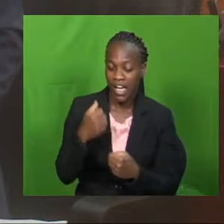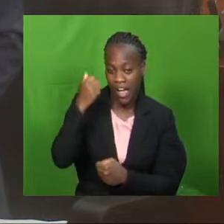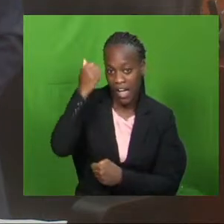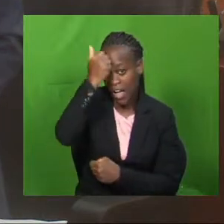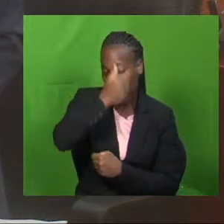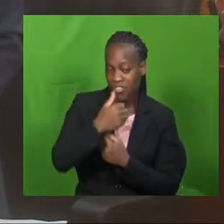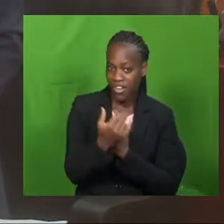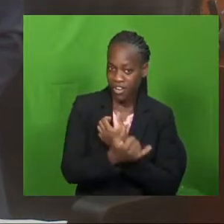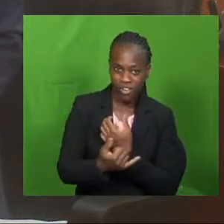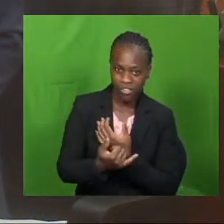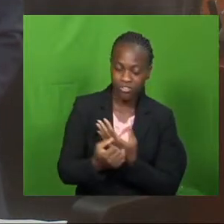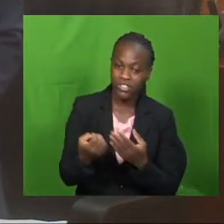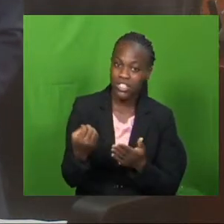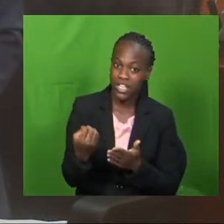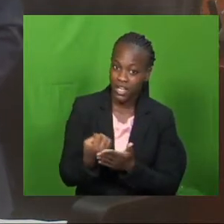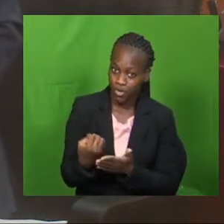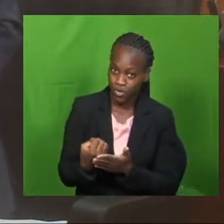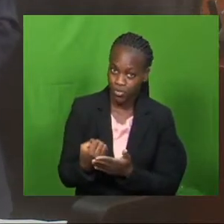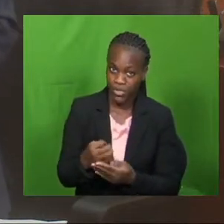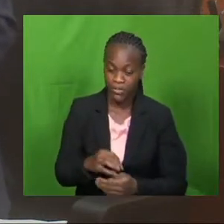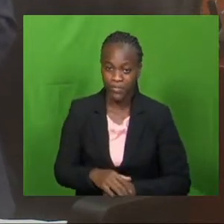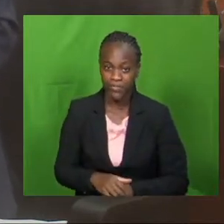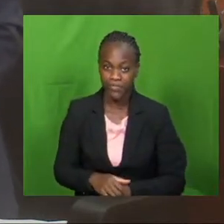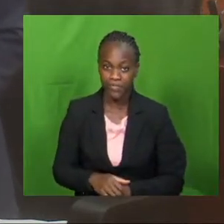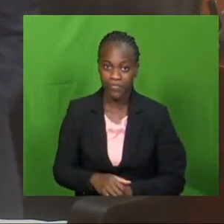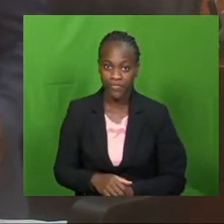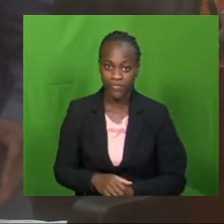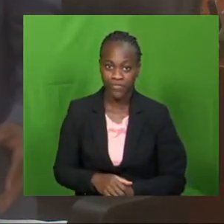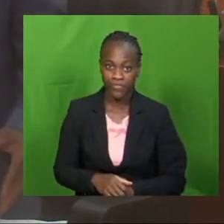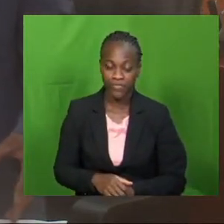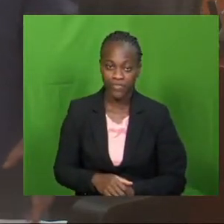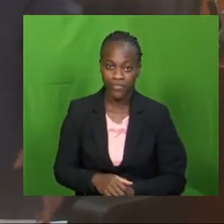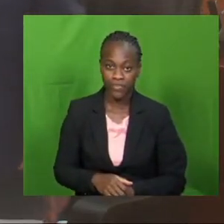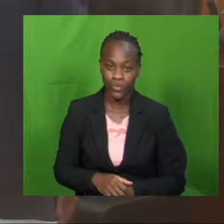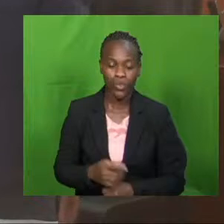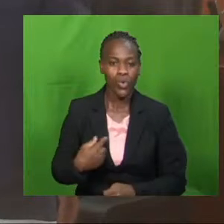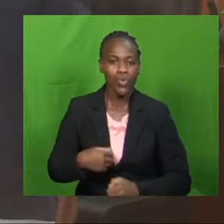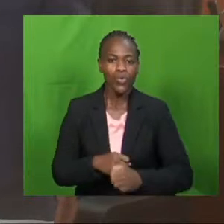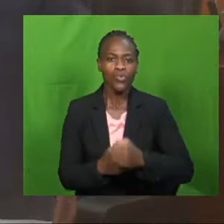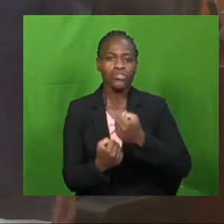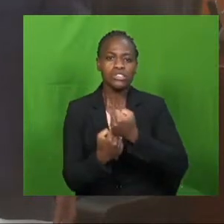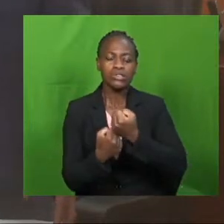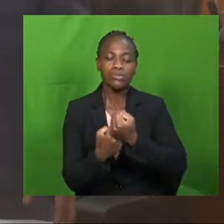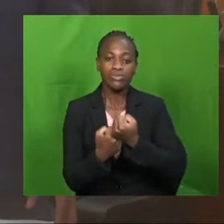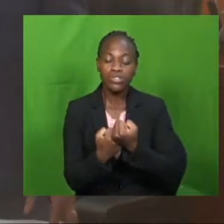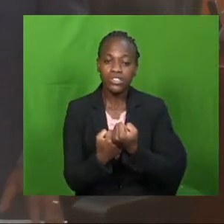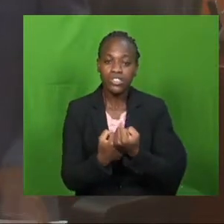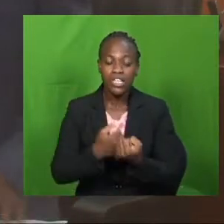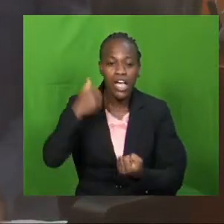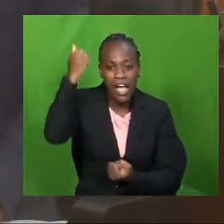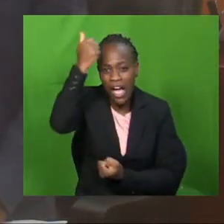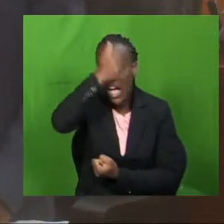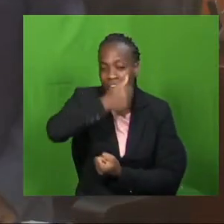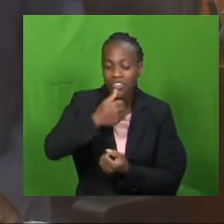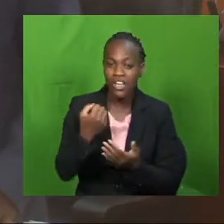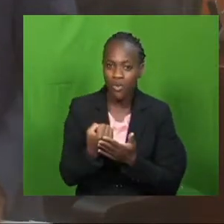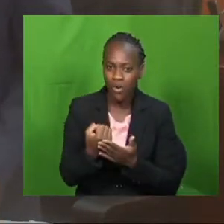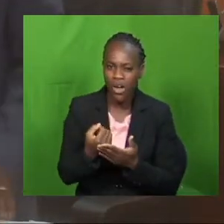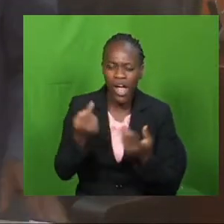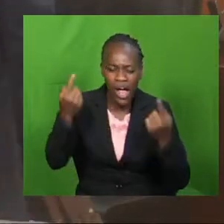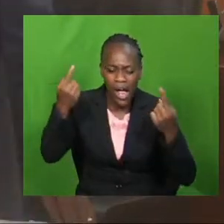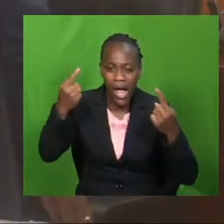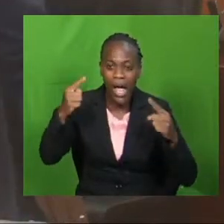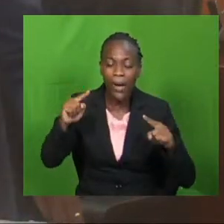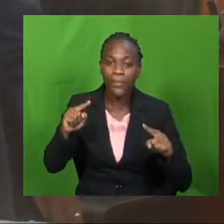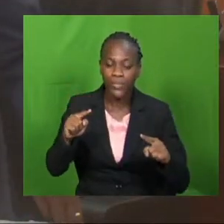countries. Mr. Speaker, strengthening the fundamentals of the African economies would happen because of the advantages